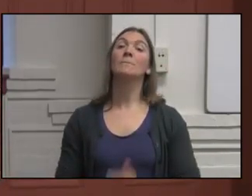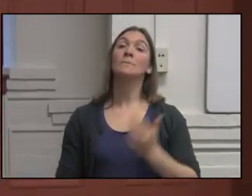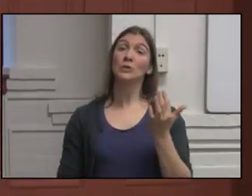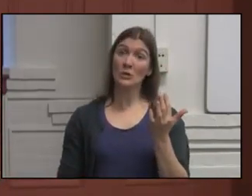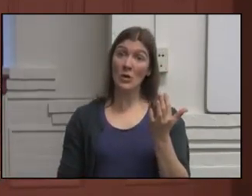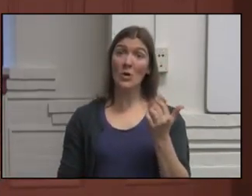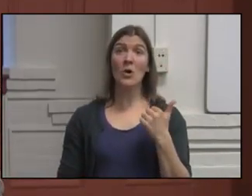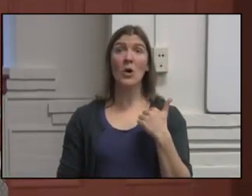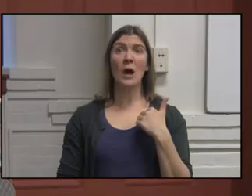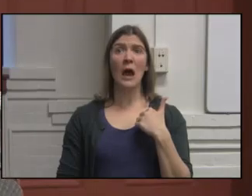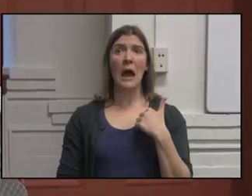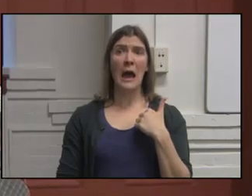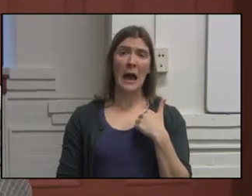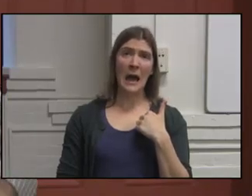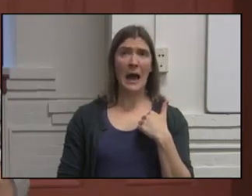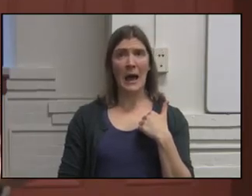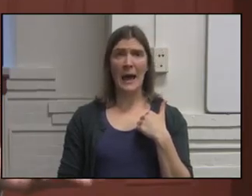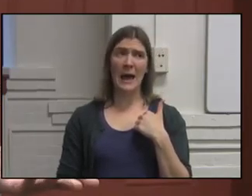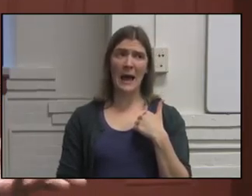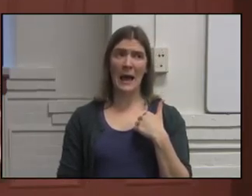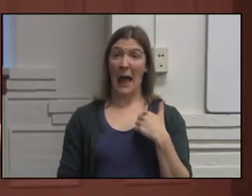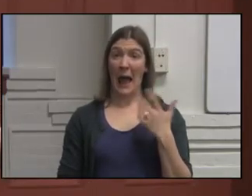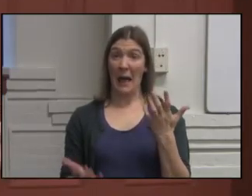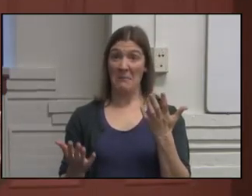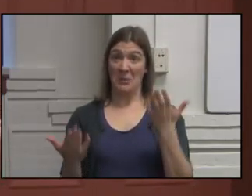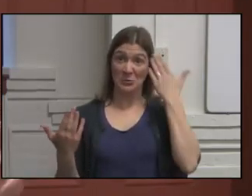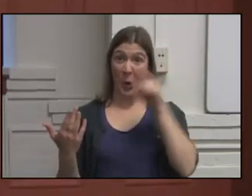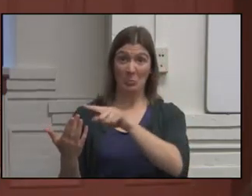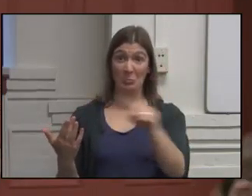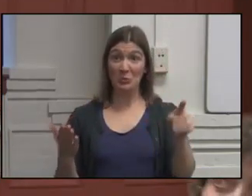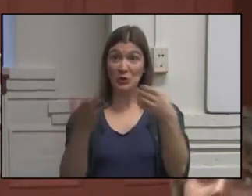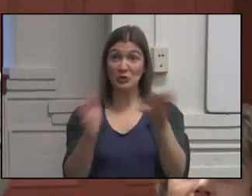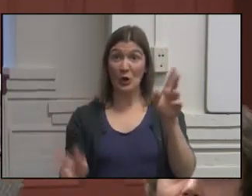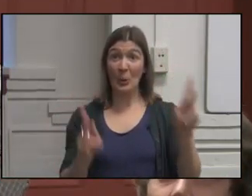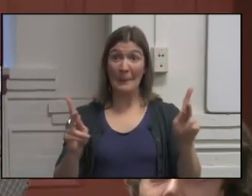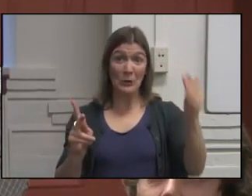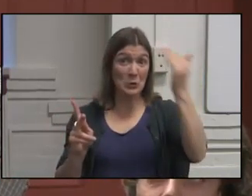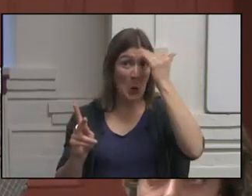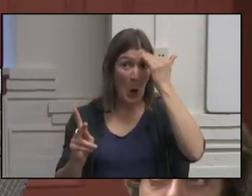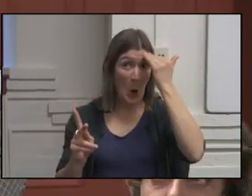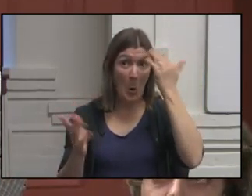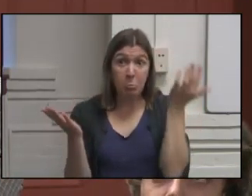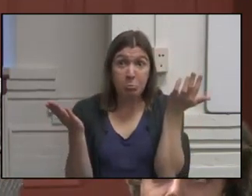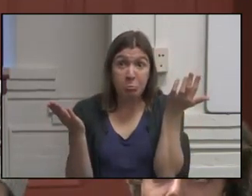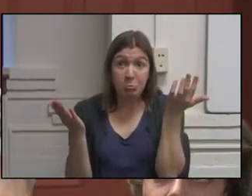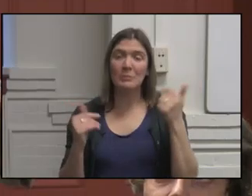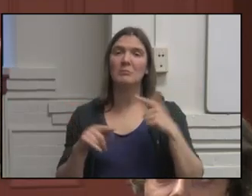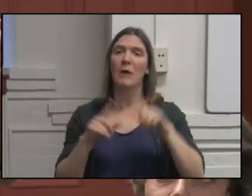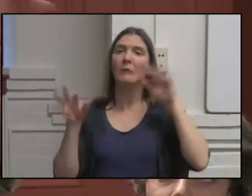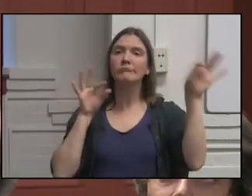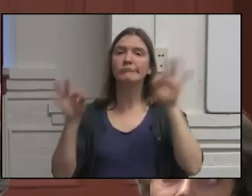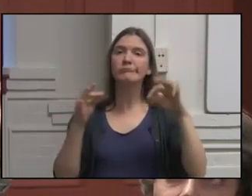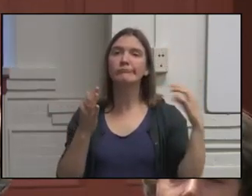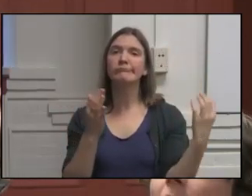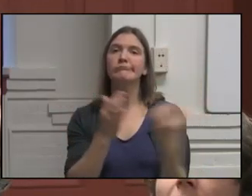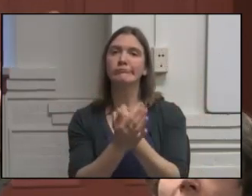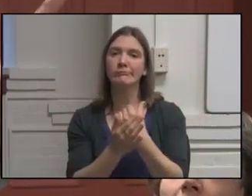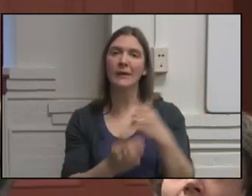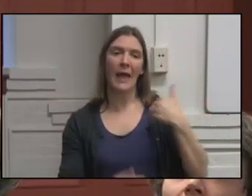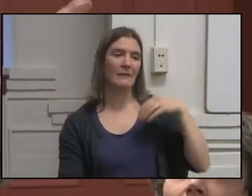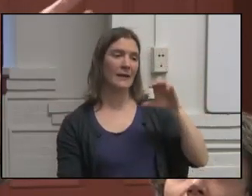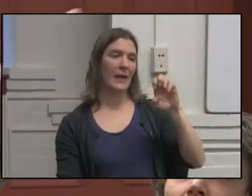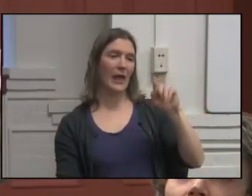So I don't know how many of the general public or viewers, et cetera, are aware about the enterprise